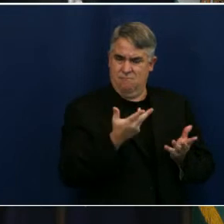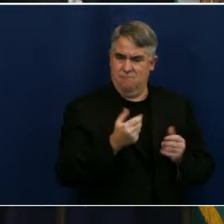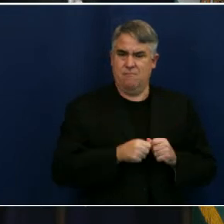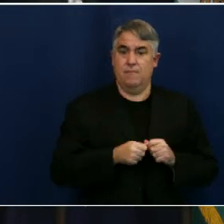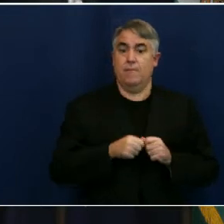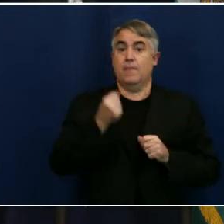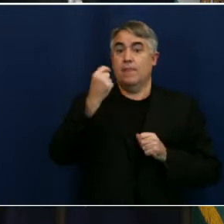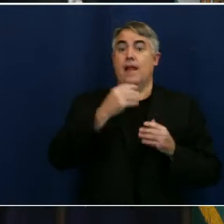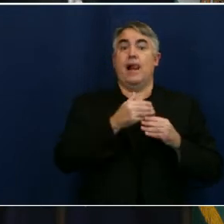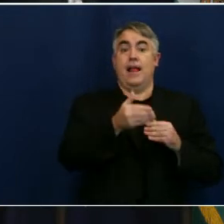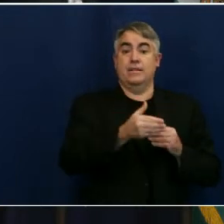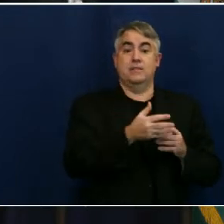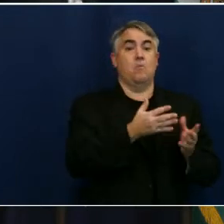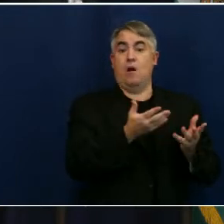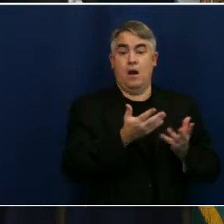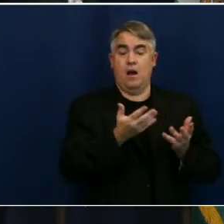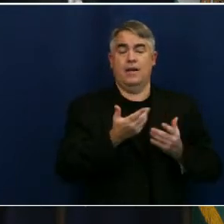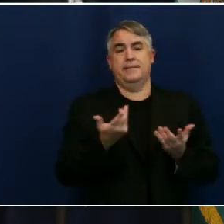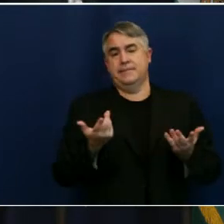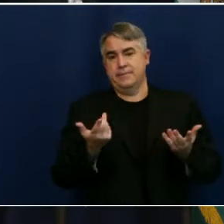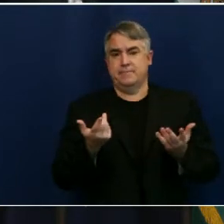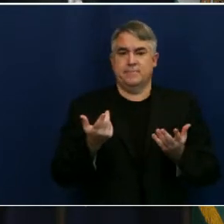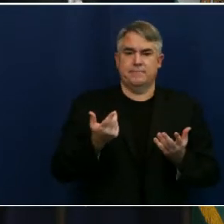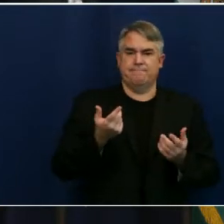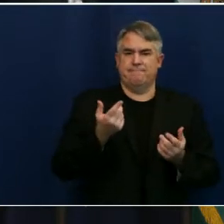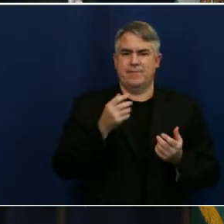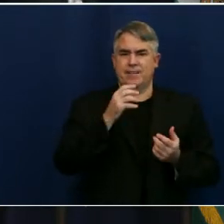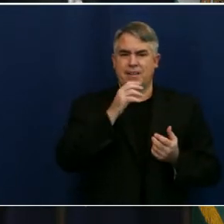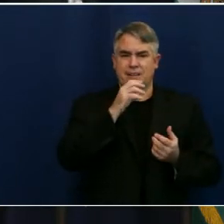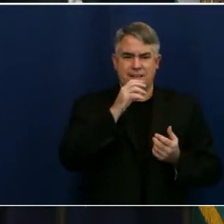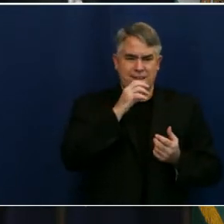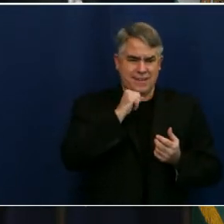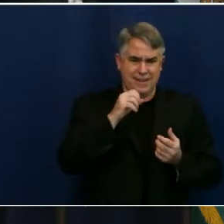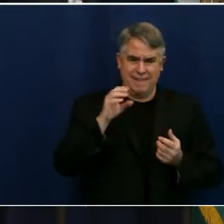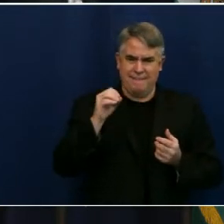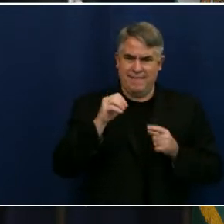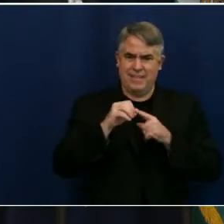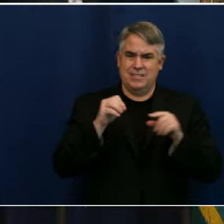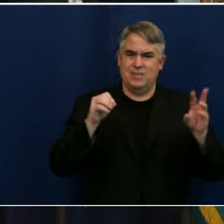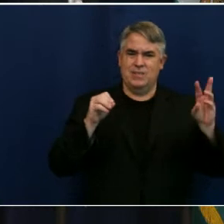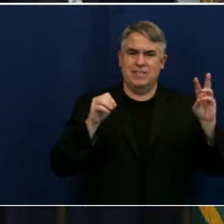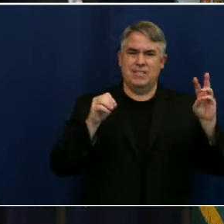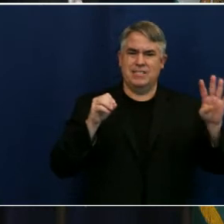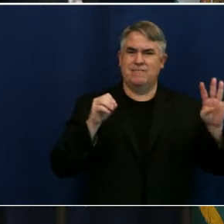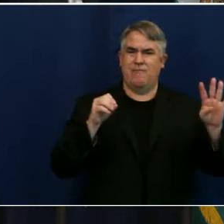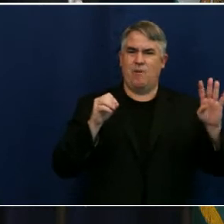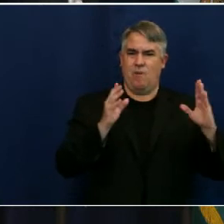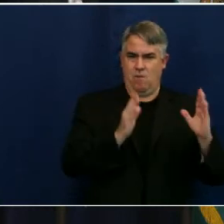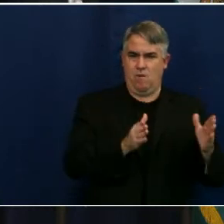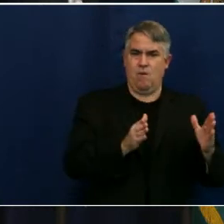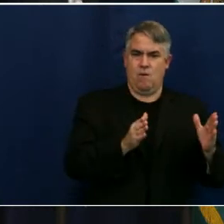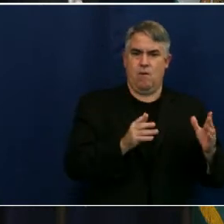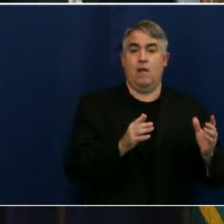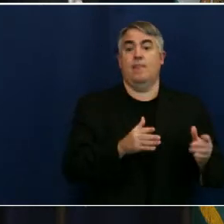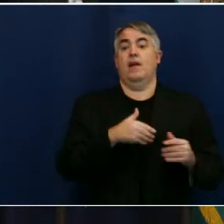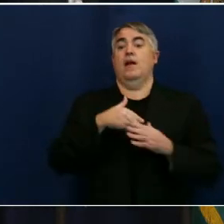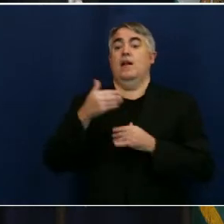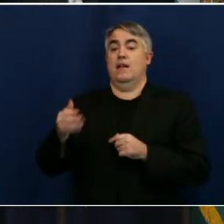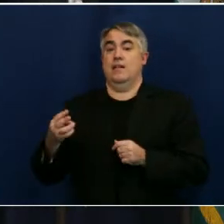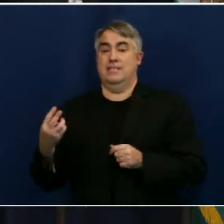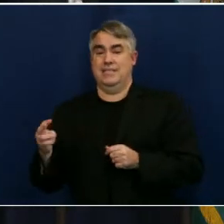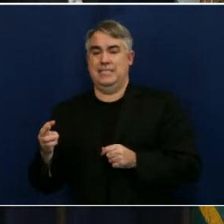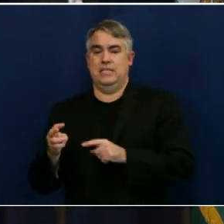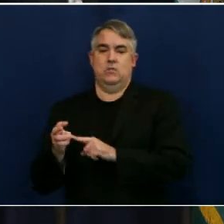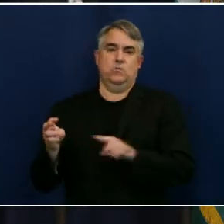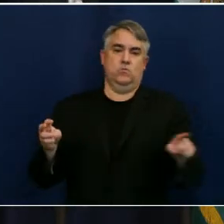next tier, it is 50 to 64, and then 16 to 49 years of age